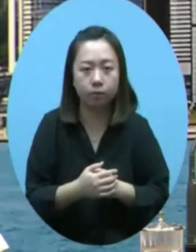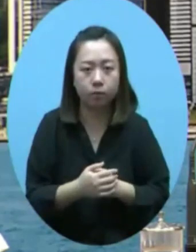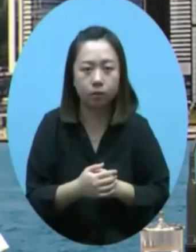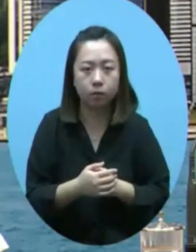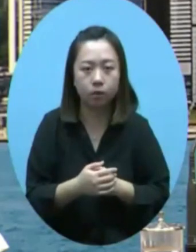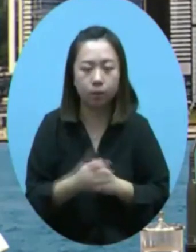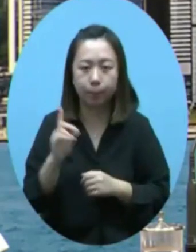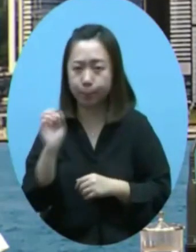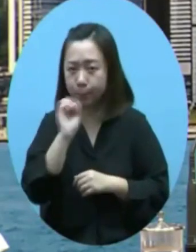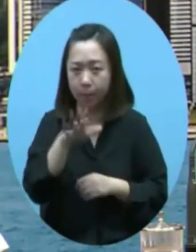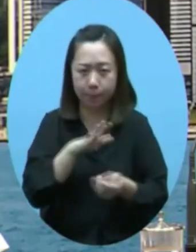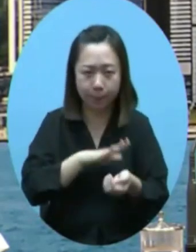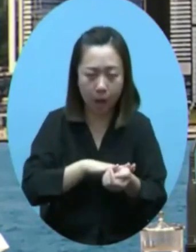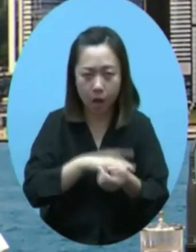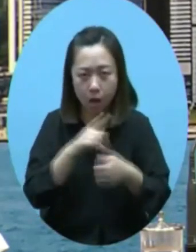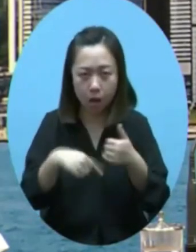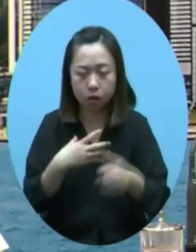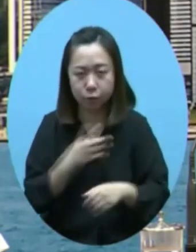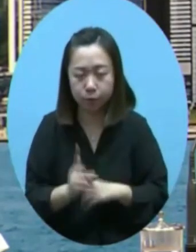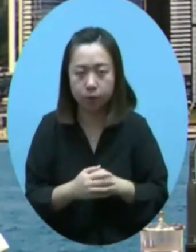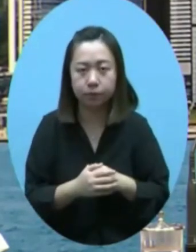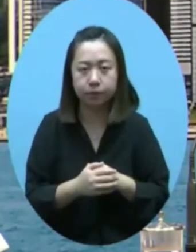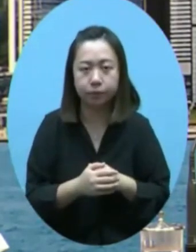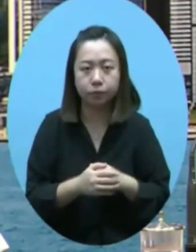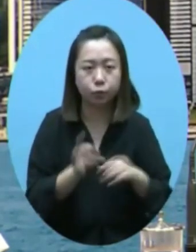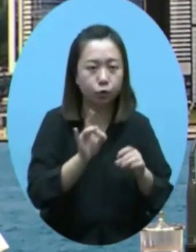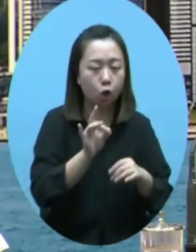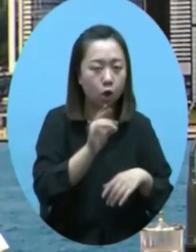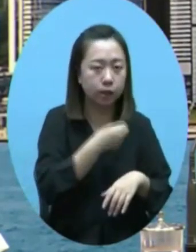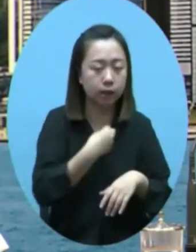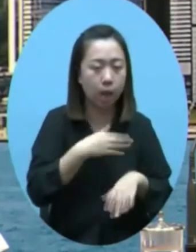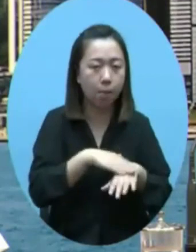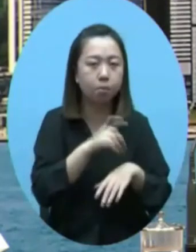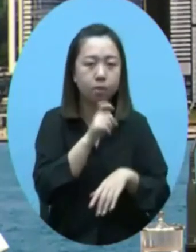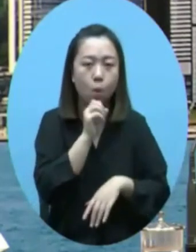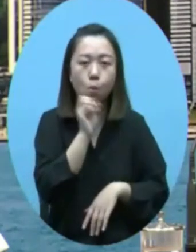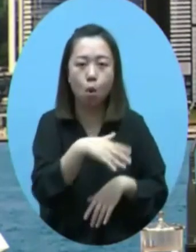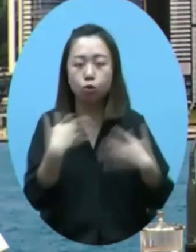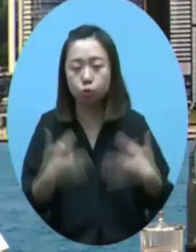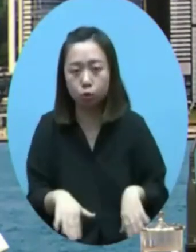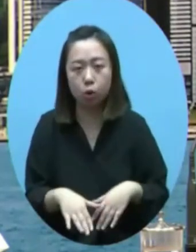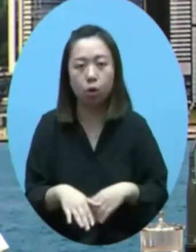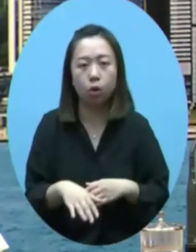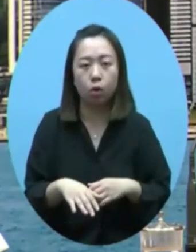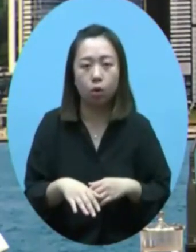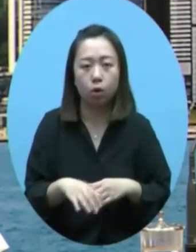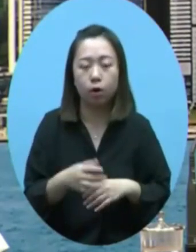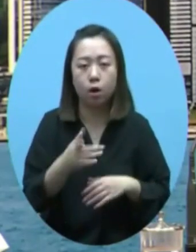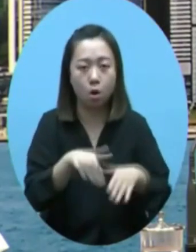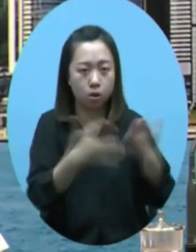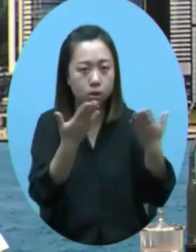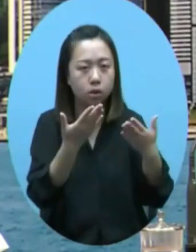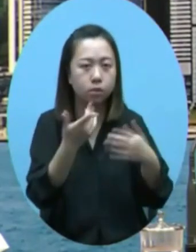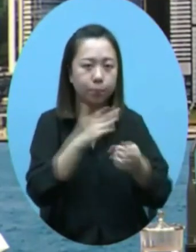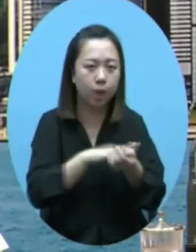particular service. Right now, Dr. Chung mentioned this also.